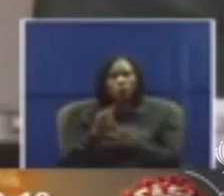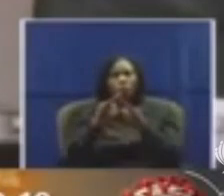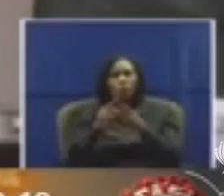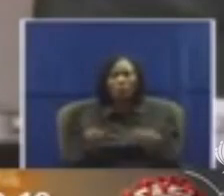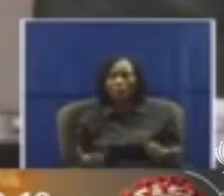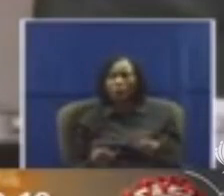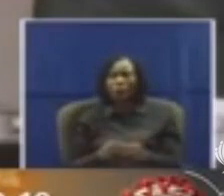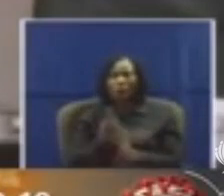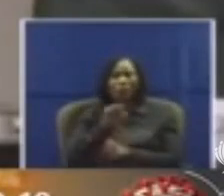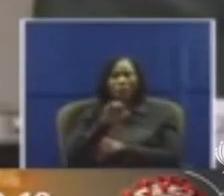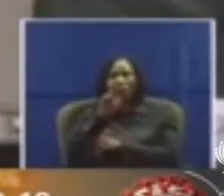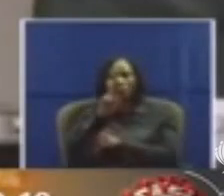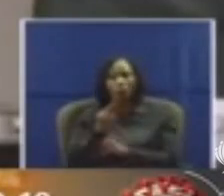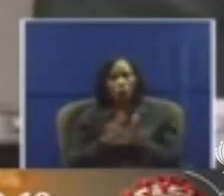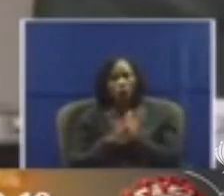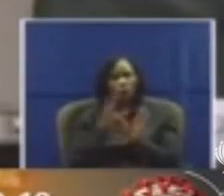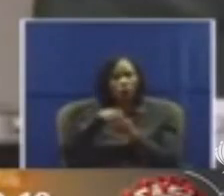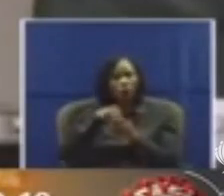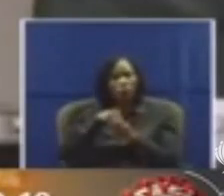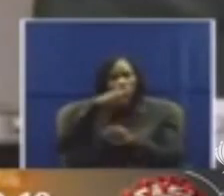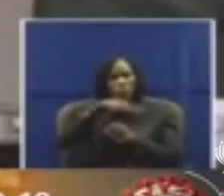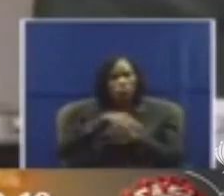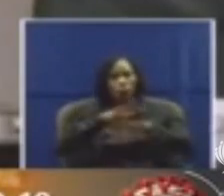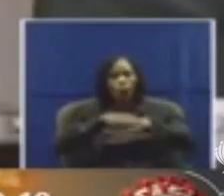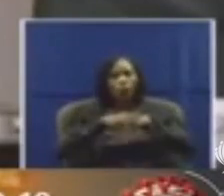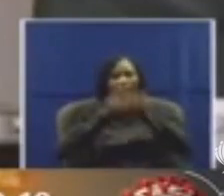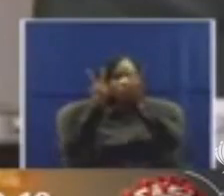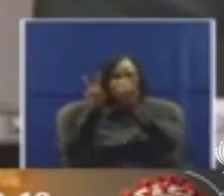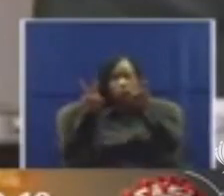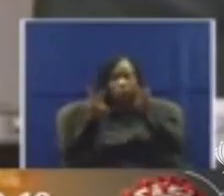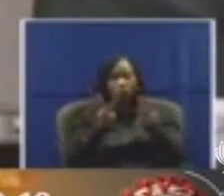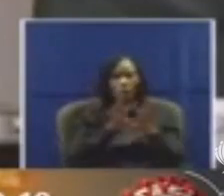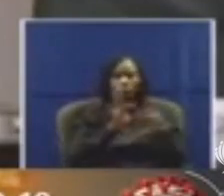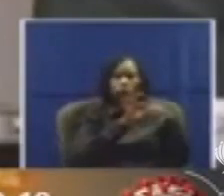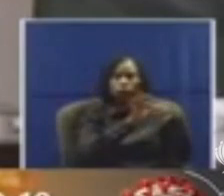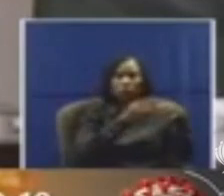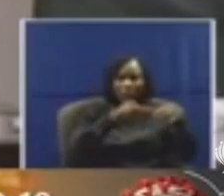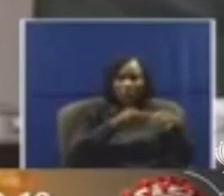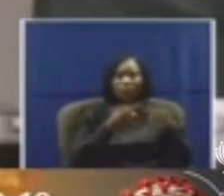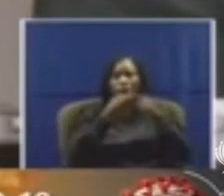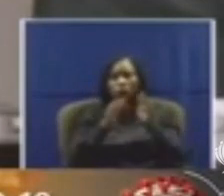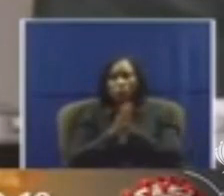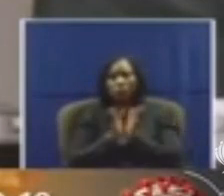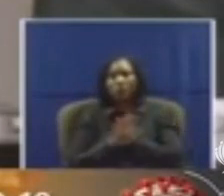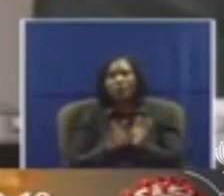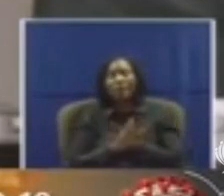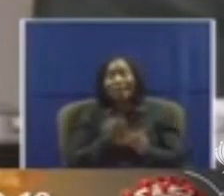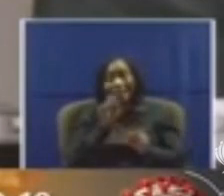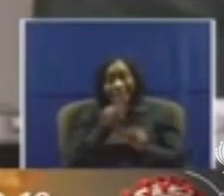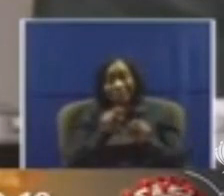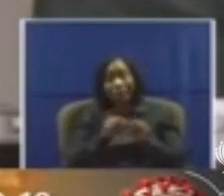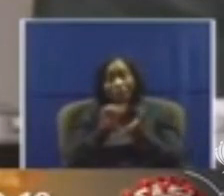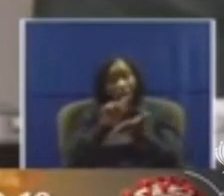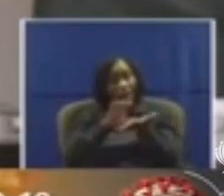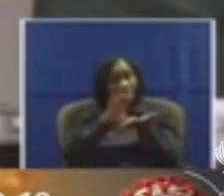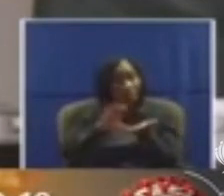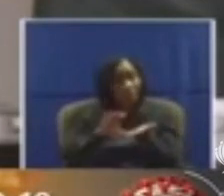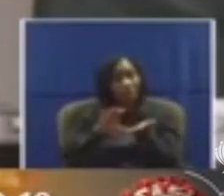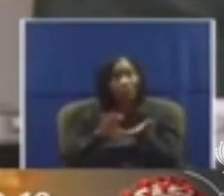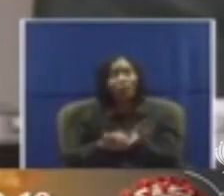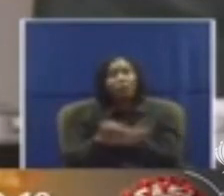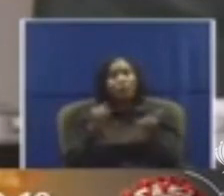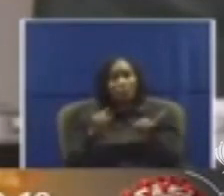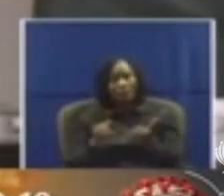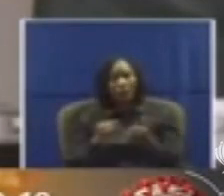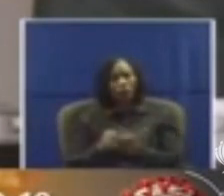the SIU involved in issues that relates to its mandate from the private investigators' funding, which then question